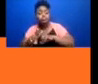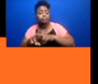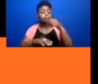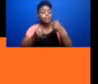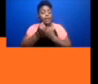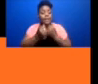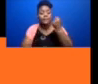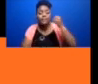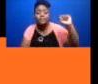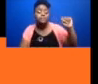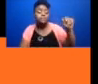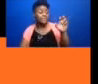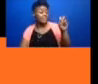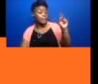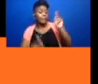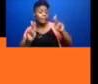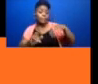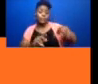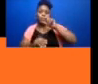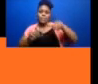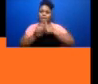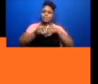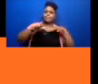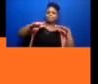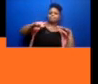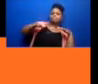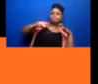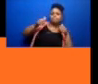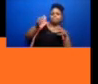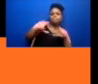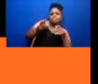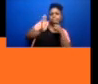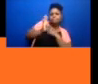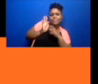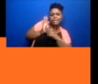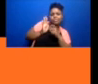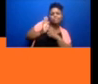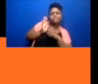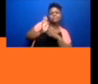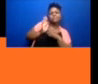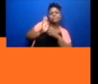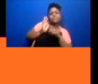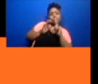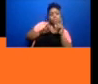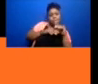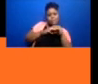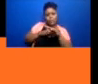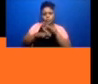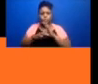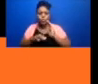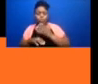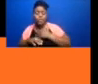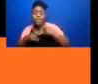the scenes who mine the minerals that power our technology, we can create a